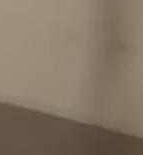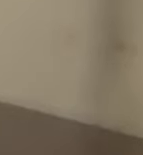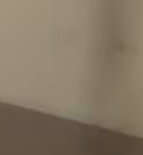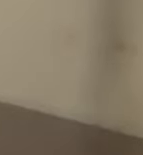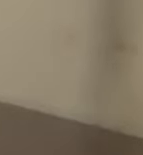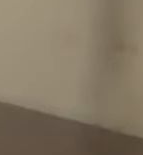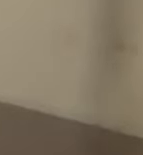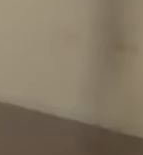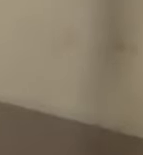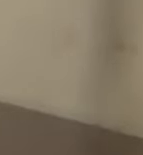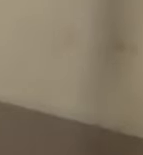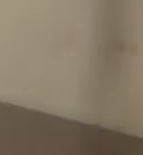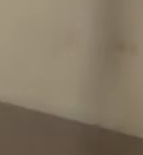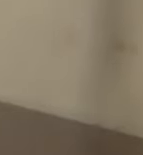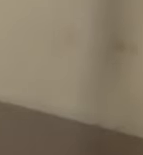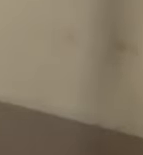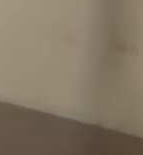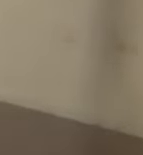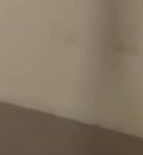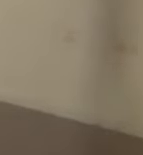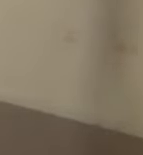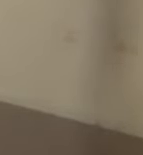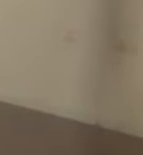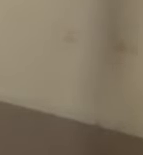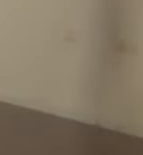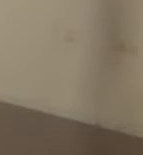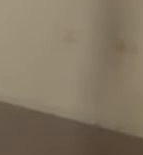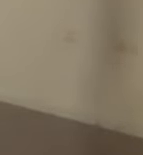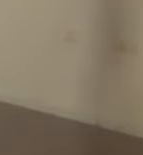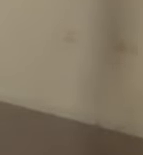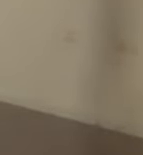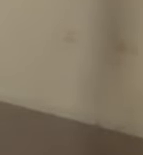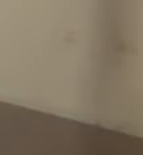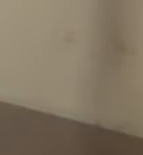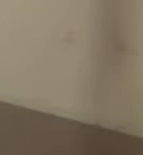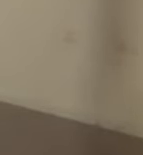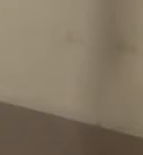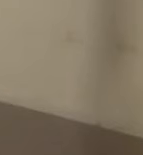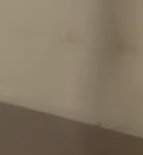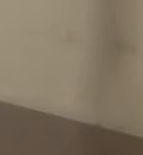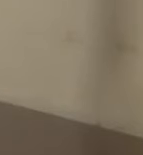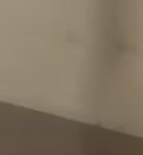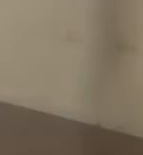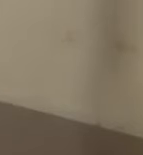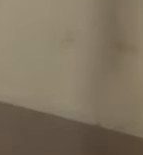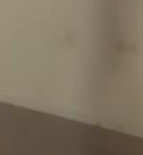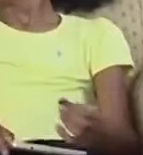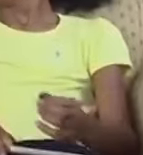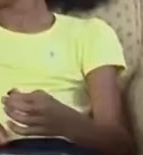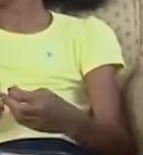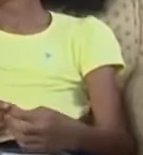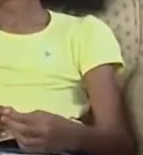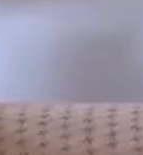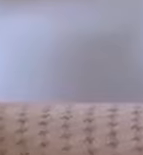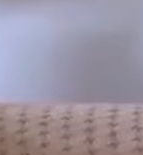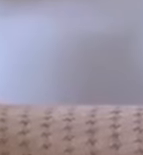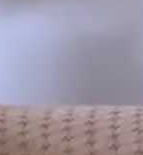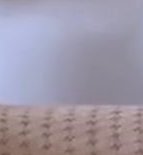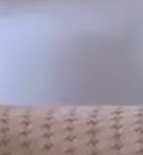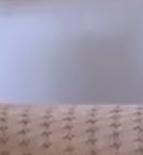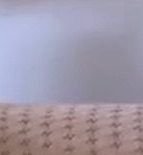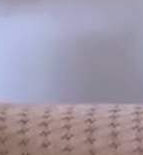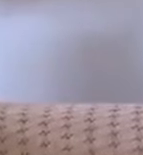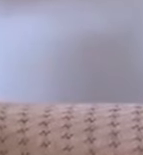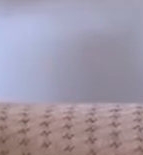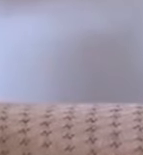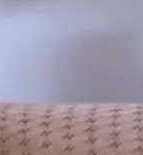Pay my TV license. That's why I can enjoy the benefits of an enhanced industry and keep track with recent transformation. Mommy, who paid for a